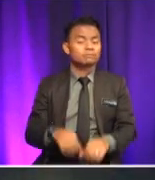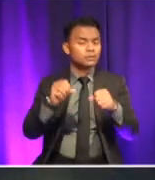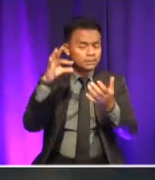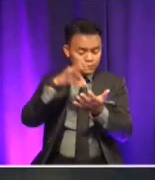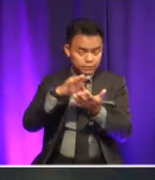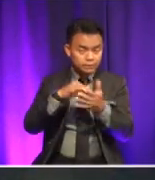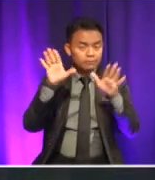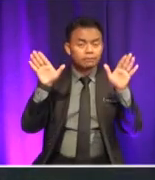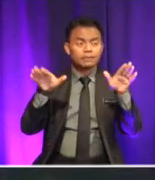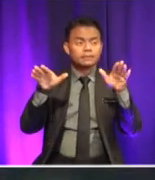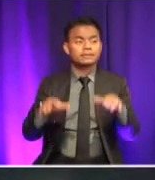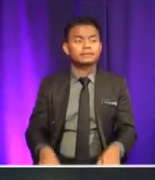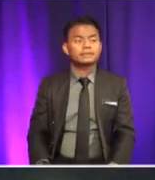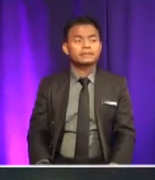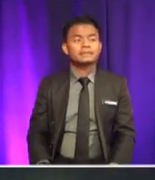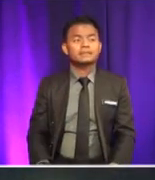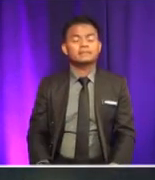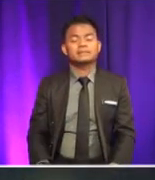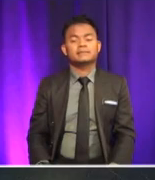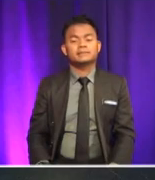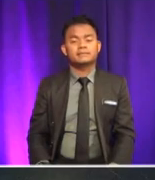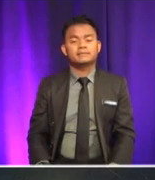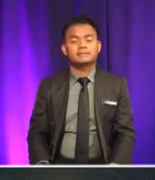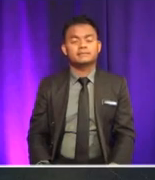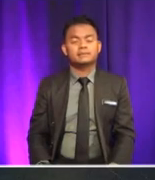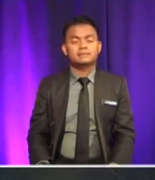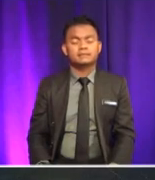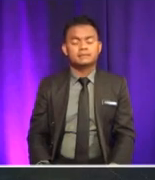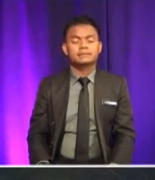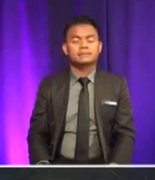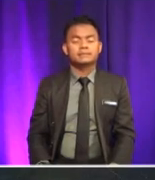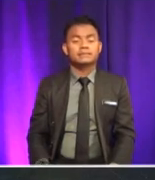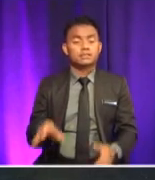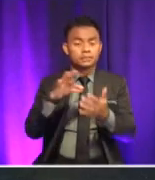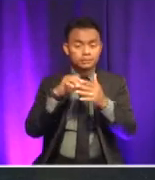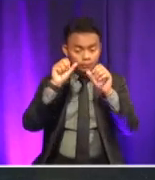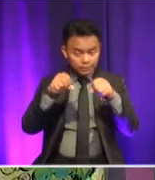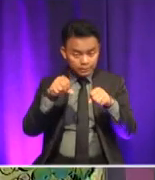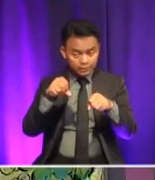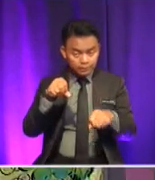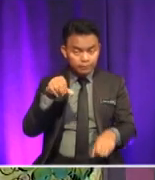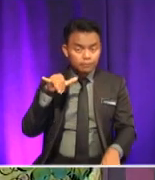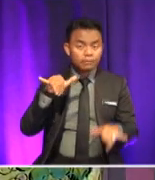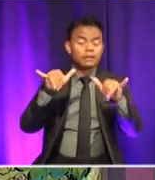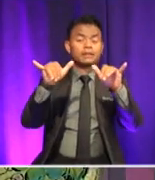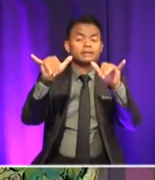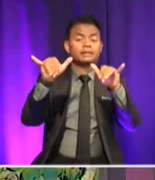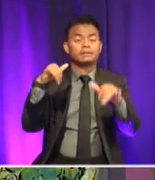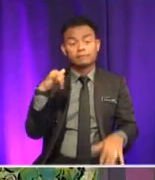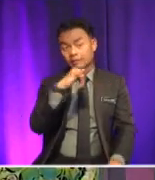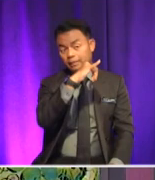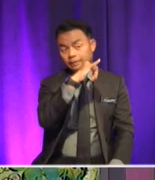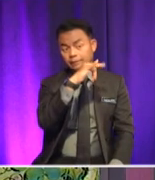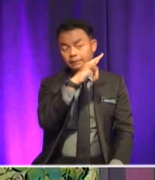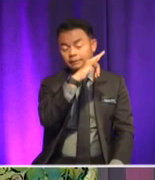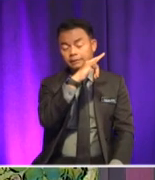Okay, maybe a little maybe, bit. Maybe, yeah, just a bit. But not soaring up the sky. Yeah. So, Lani decided to do something completely